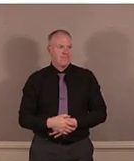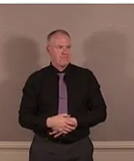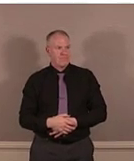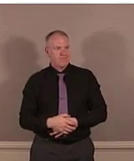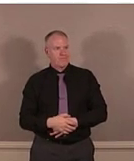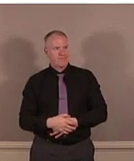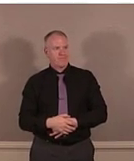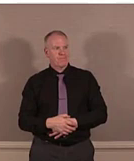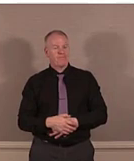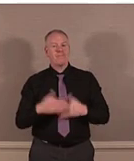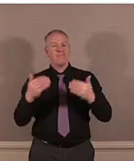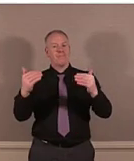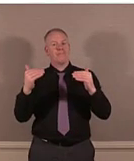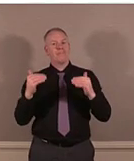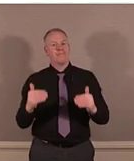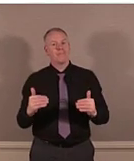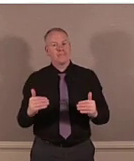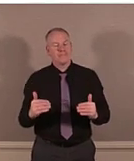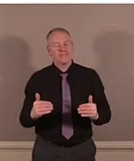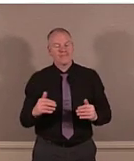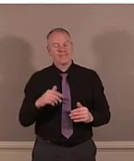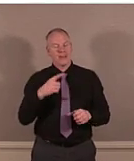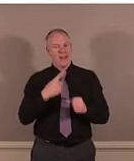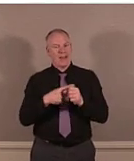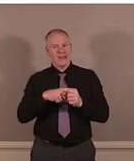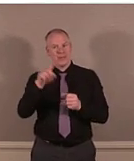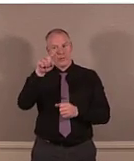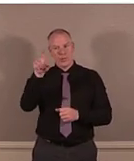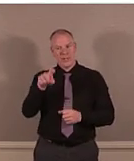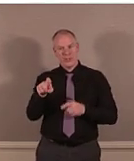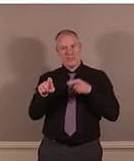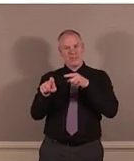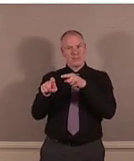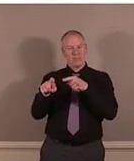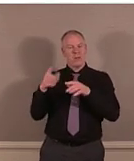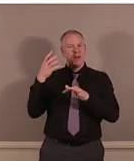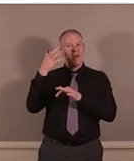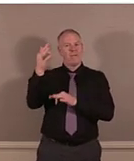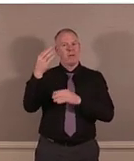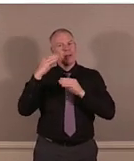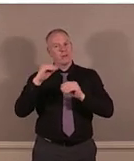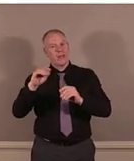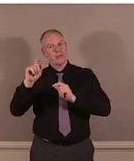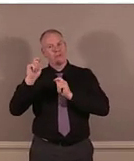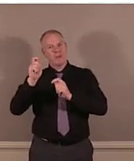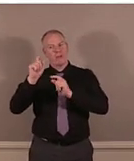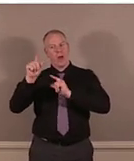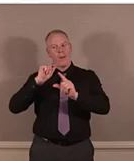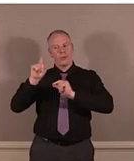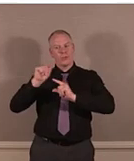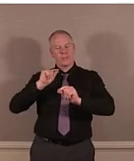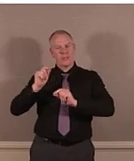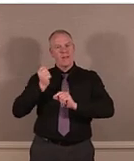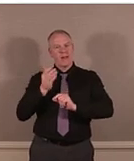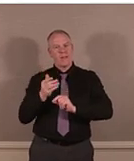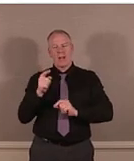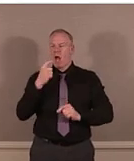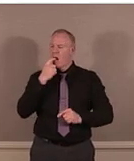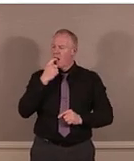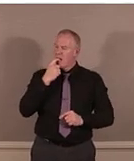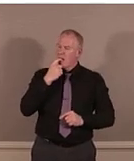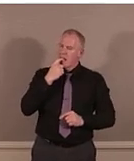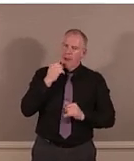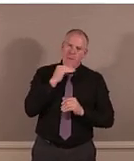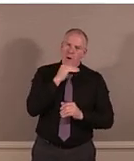And this brings me on to the key question, the further education training options. And this to me now is